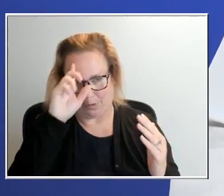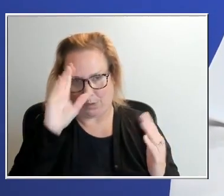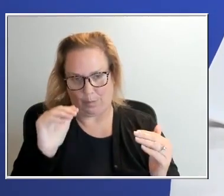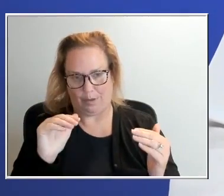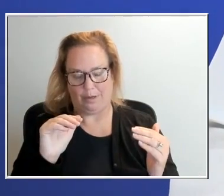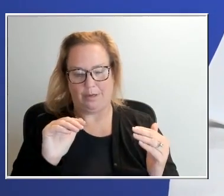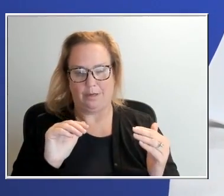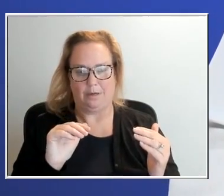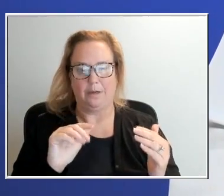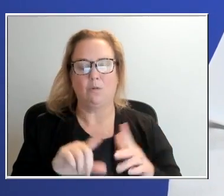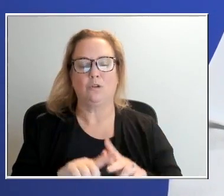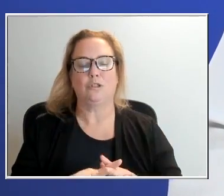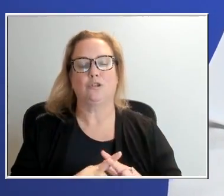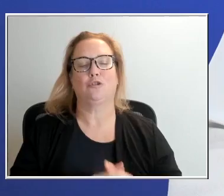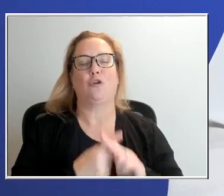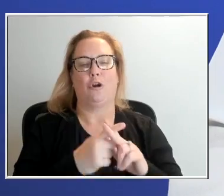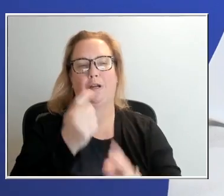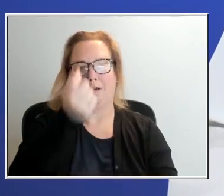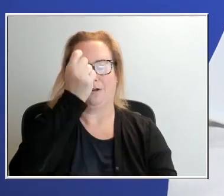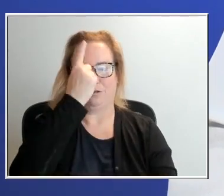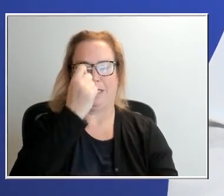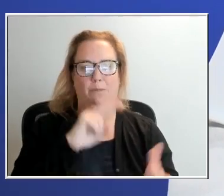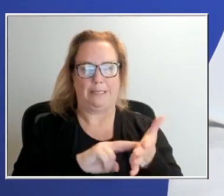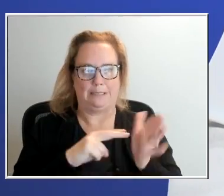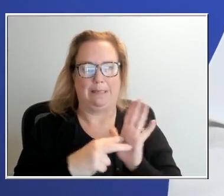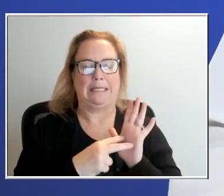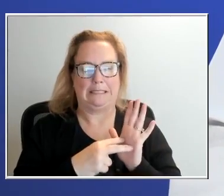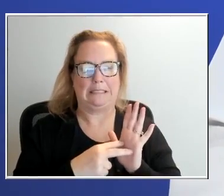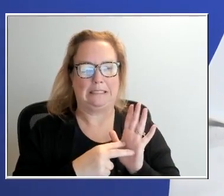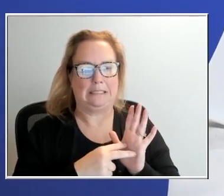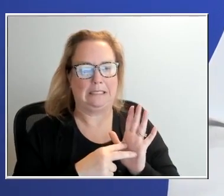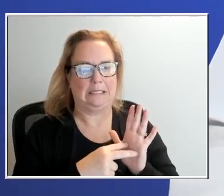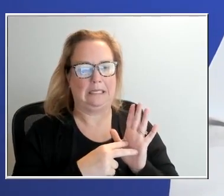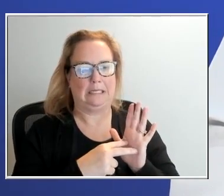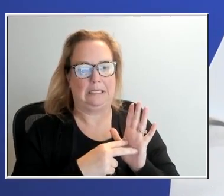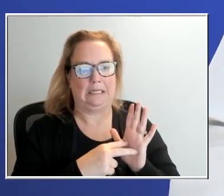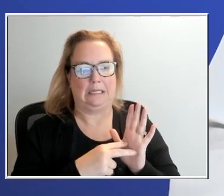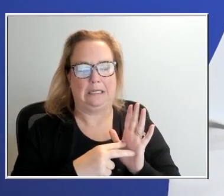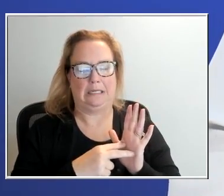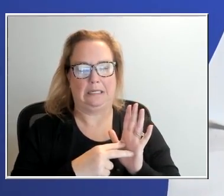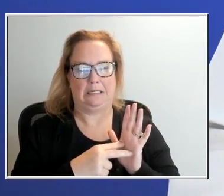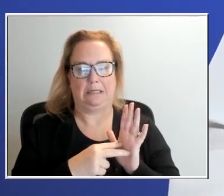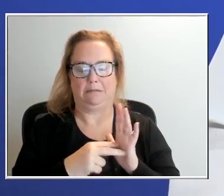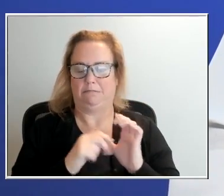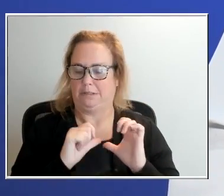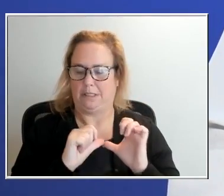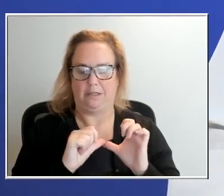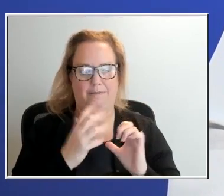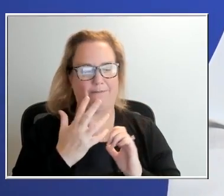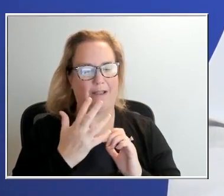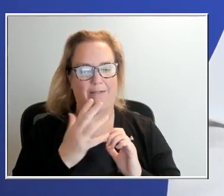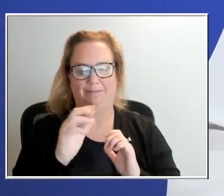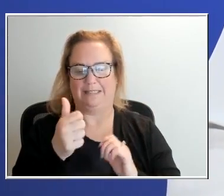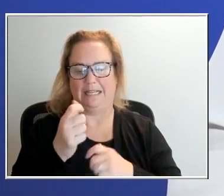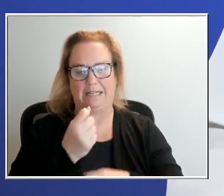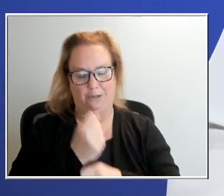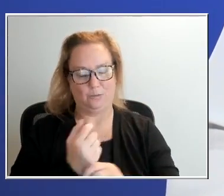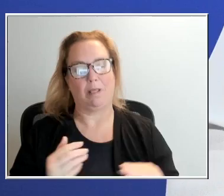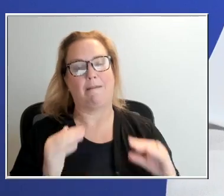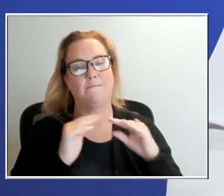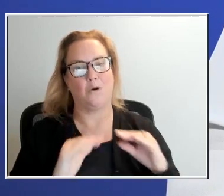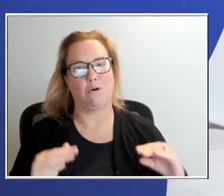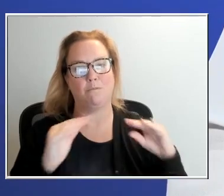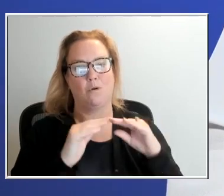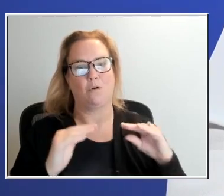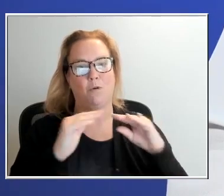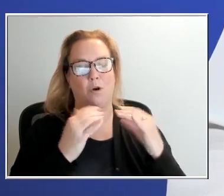beginning to understand what this is. And I think stay tuned. In the next 5-10 years, there'll be more. We are currently doing